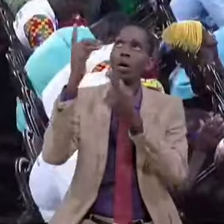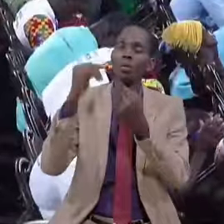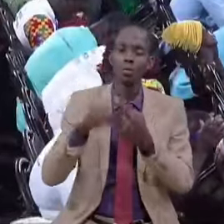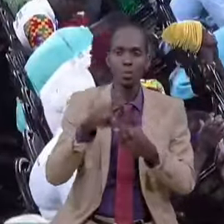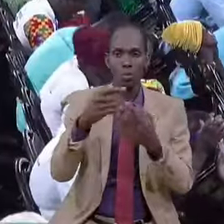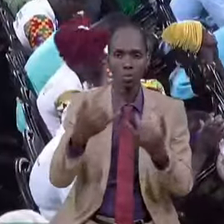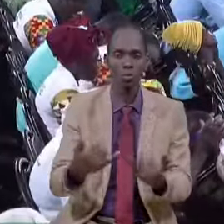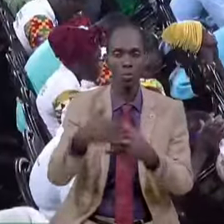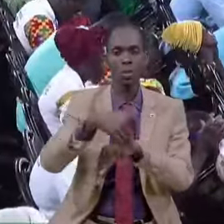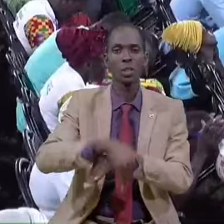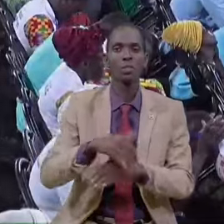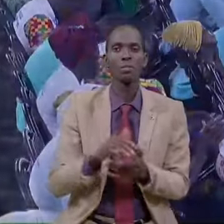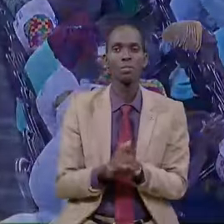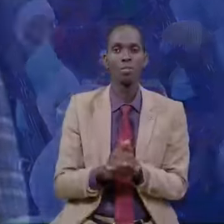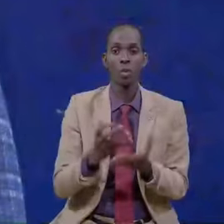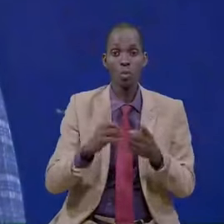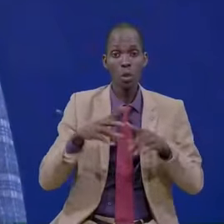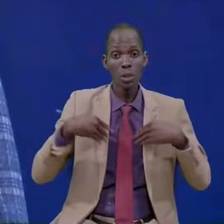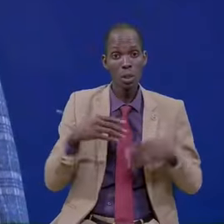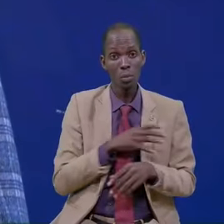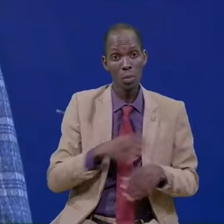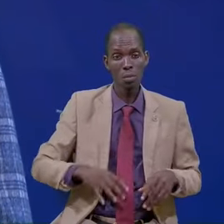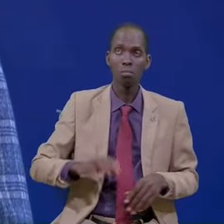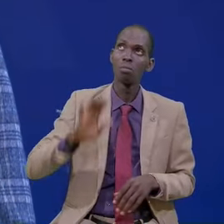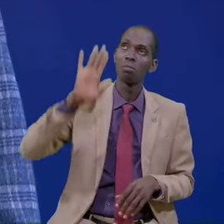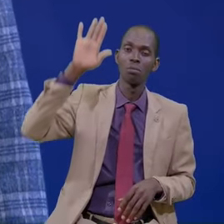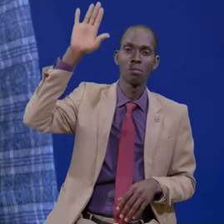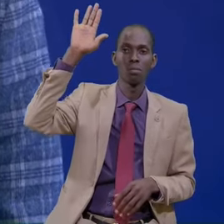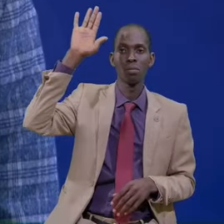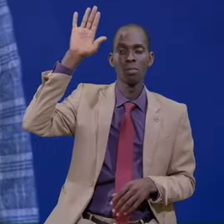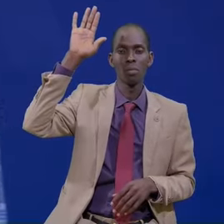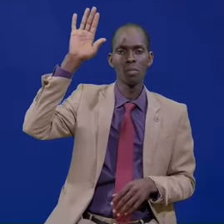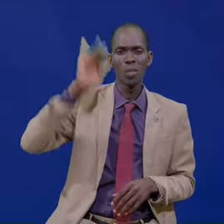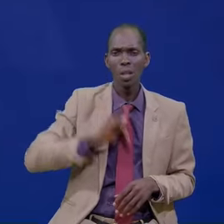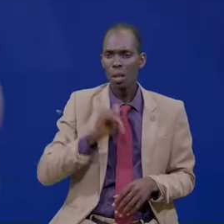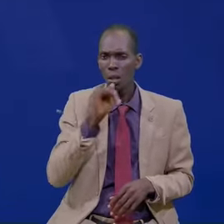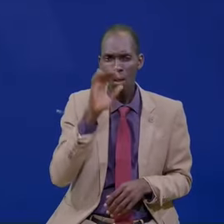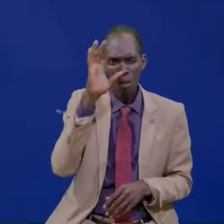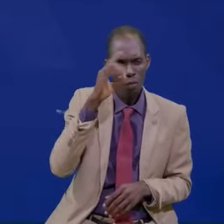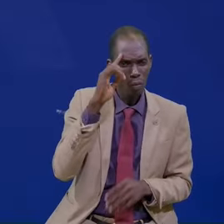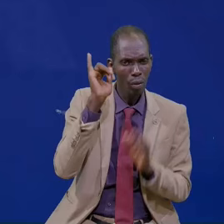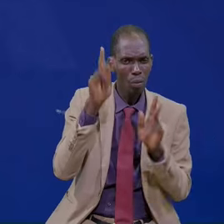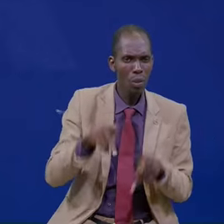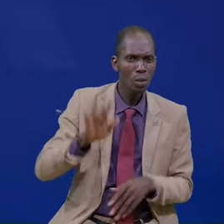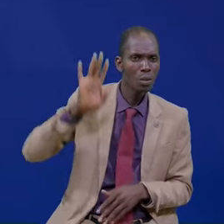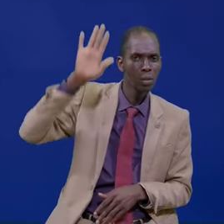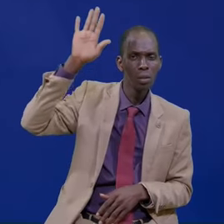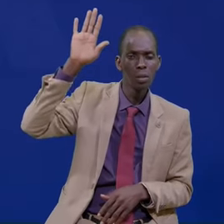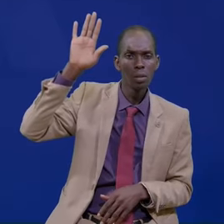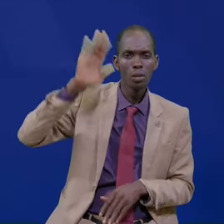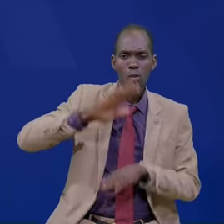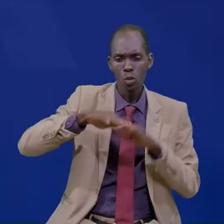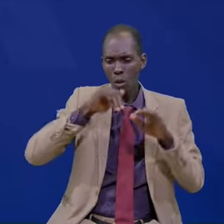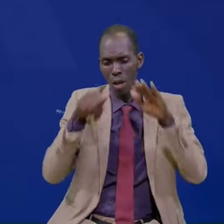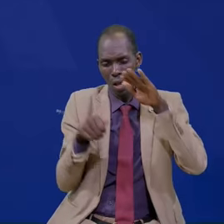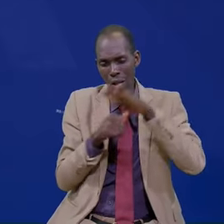tonight raise up that hand I'm looking for you up that hand there I'm looking